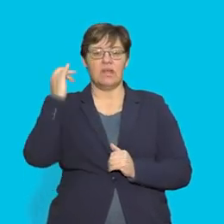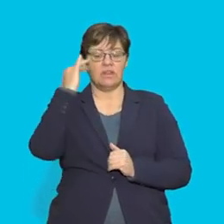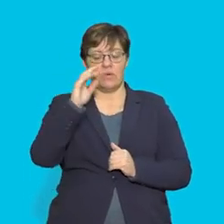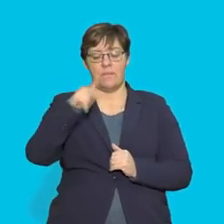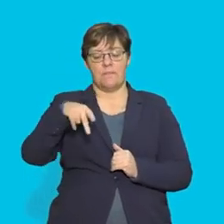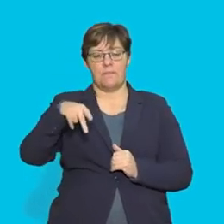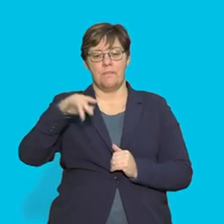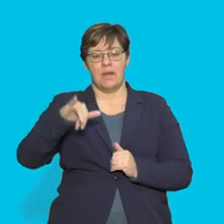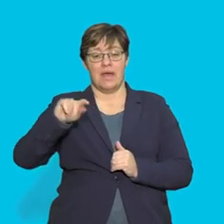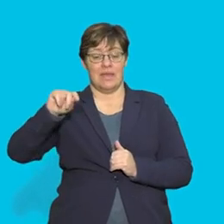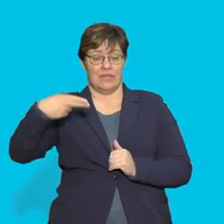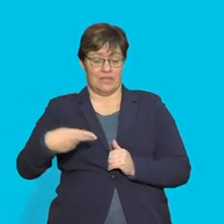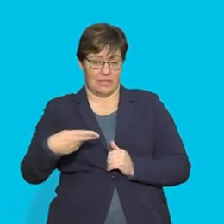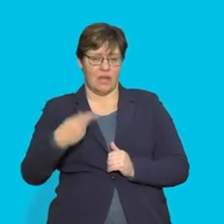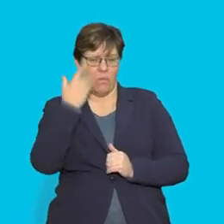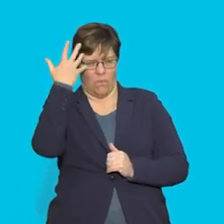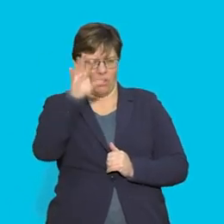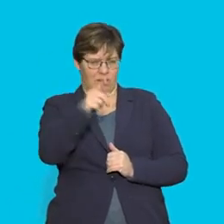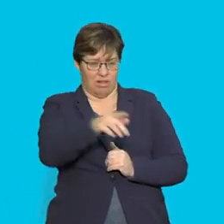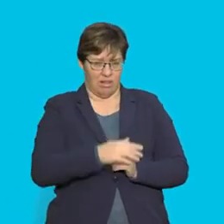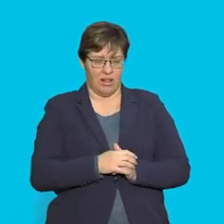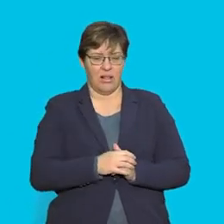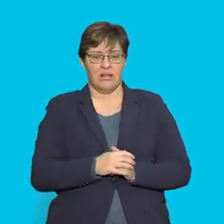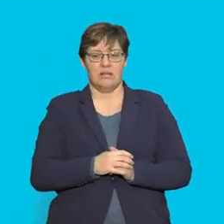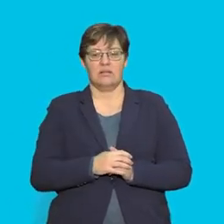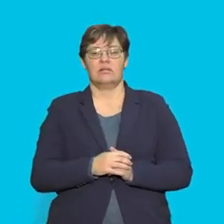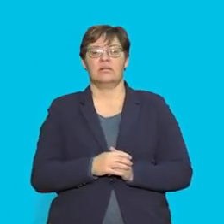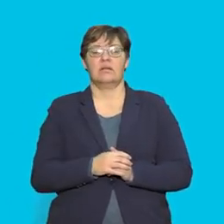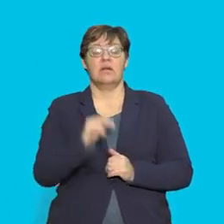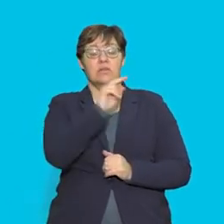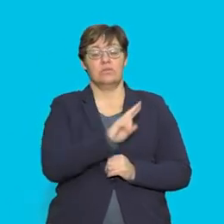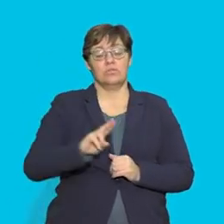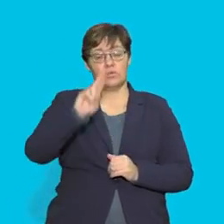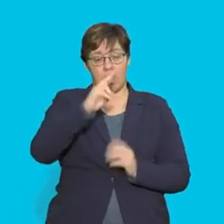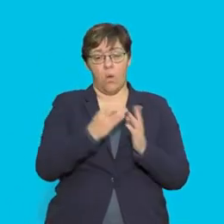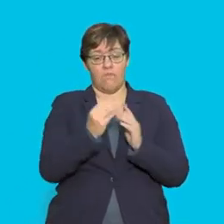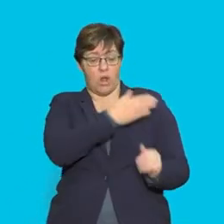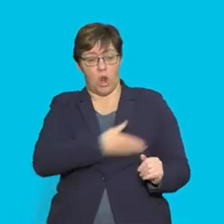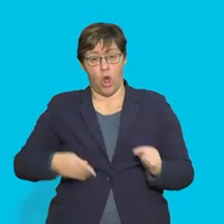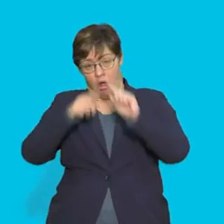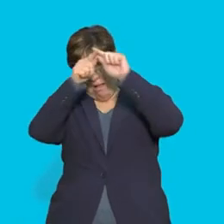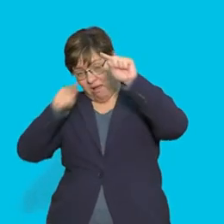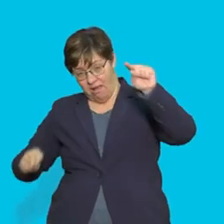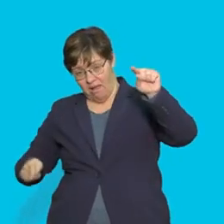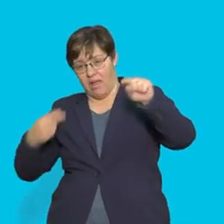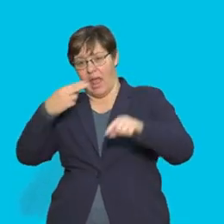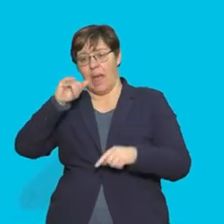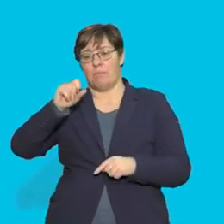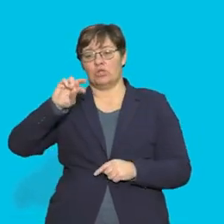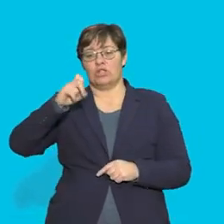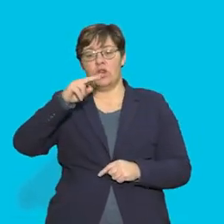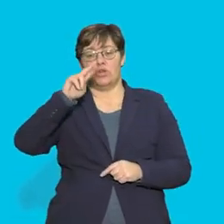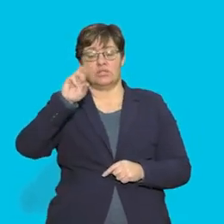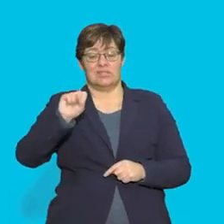about the theorem of Pythagoras, right, which you are very familiar with. The square of the hypotenuse side